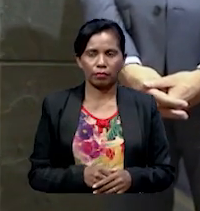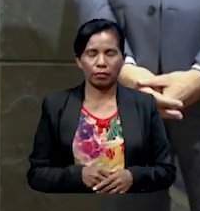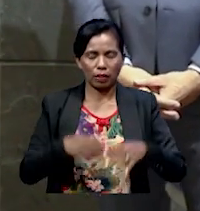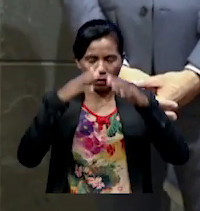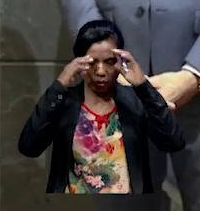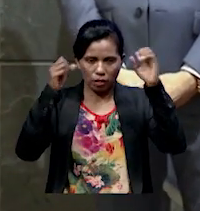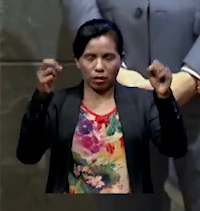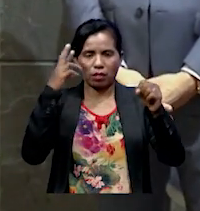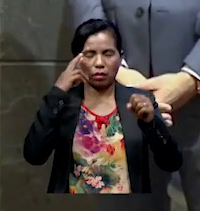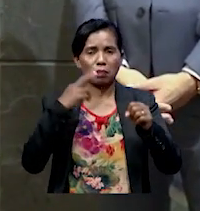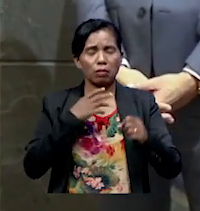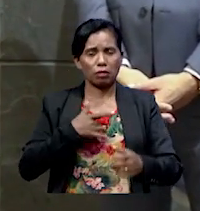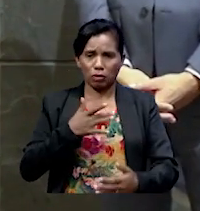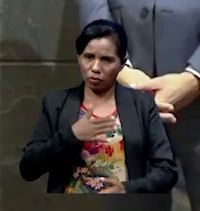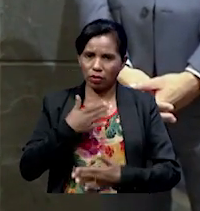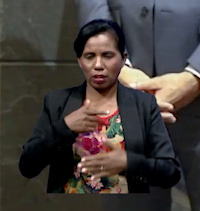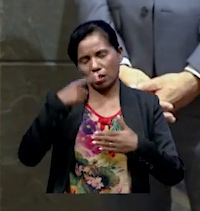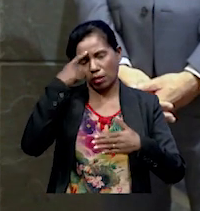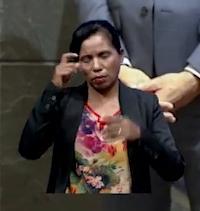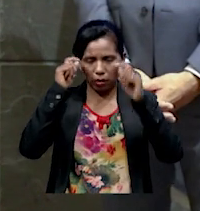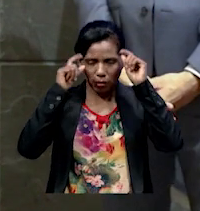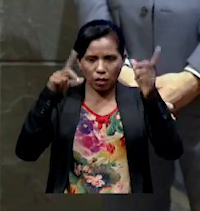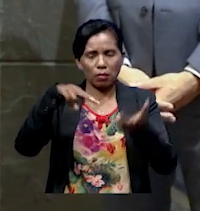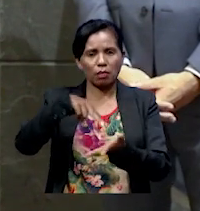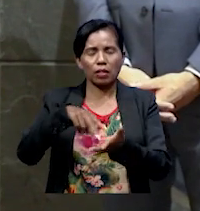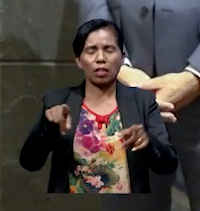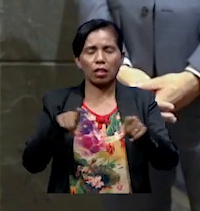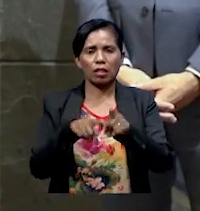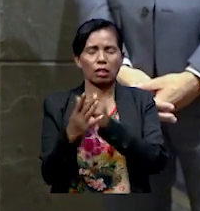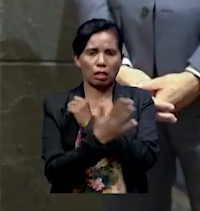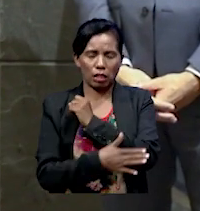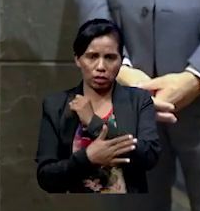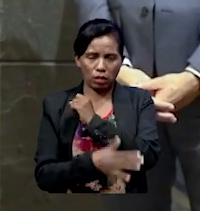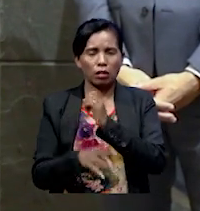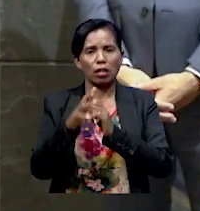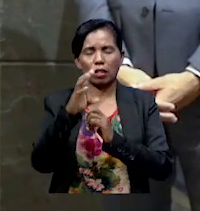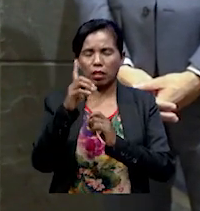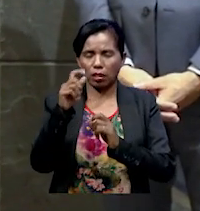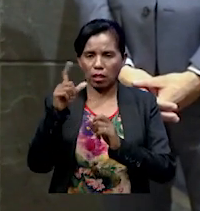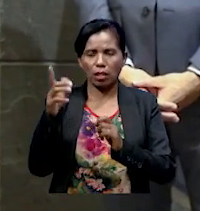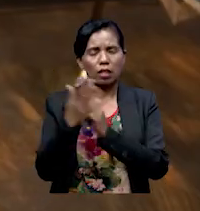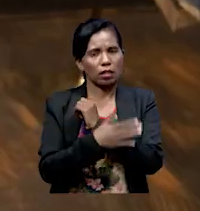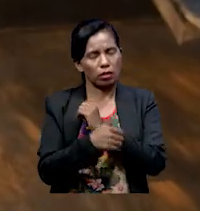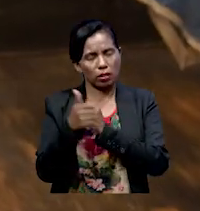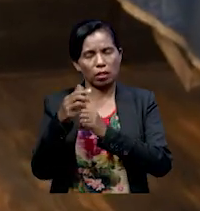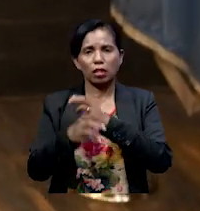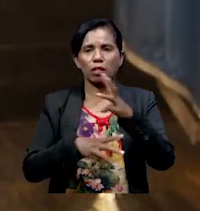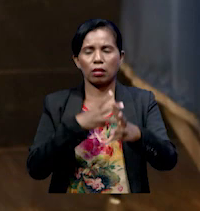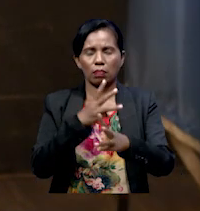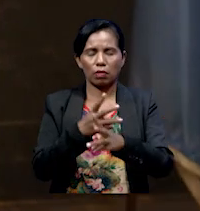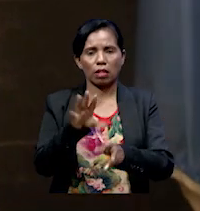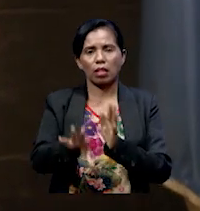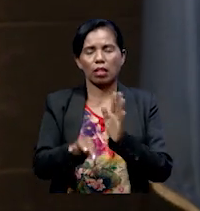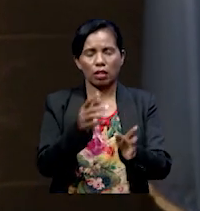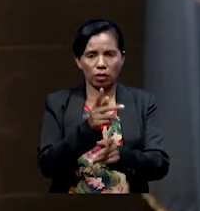Presidente Ramos Horta orgulho tamba Timor-Leste hamrik hanesa nação soberania ho nação siraselo ki hamundo no hetan proteção